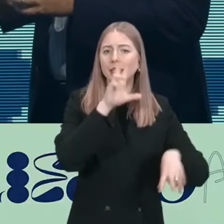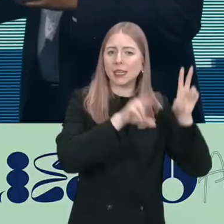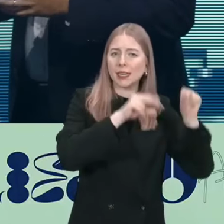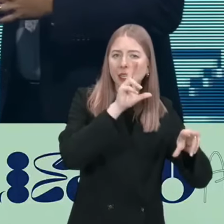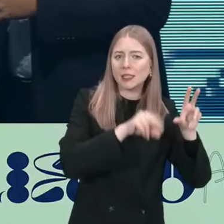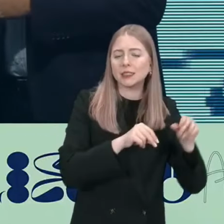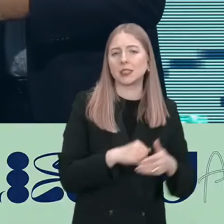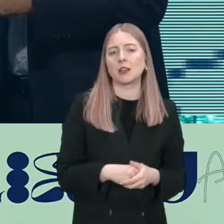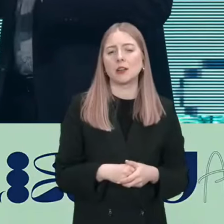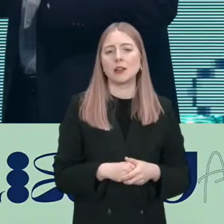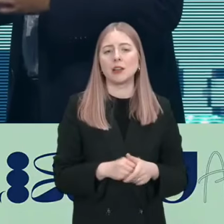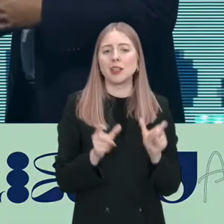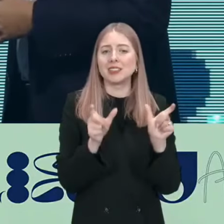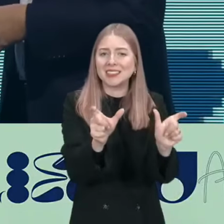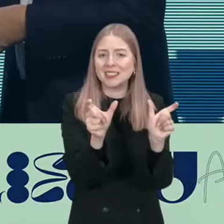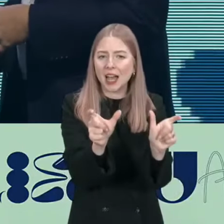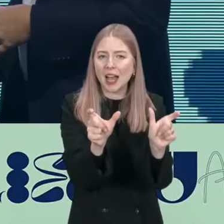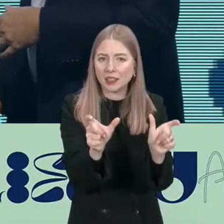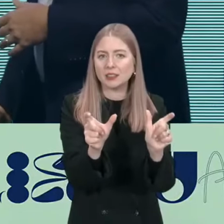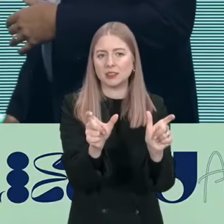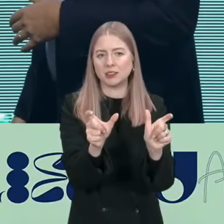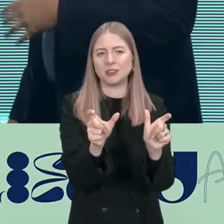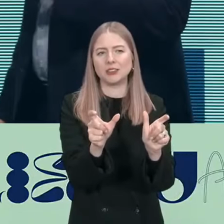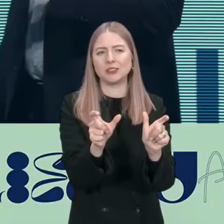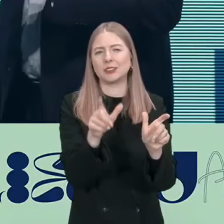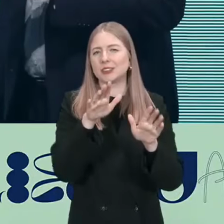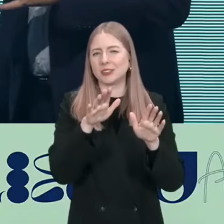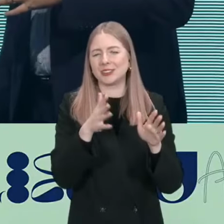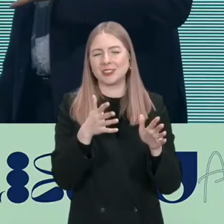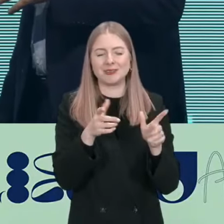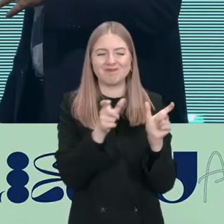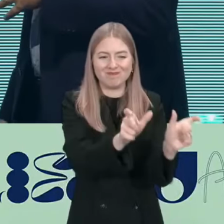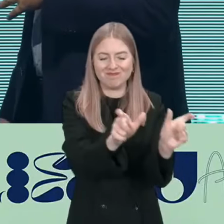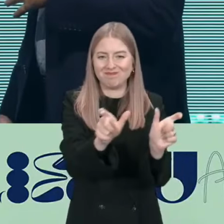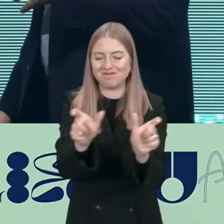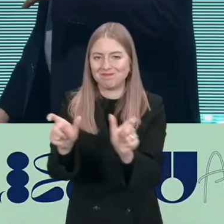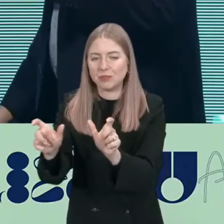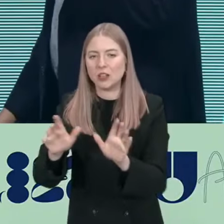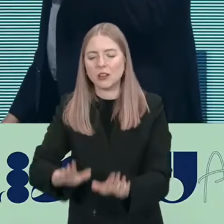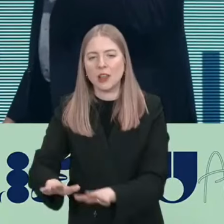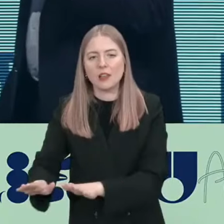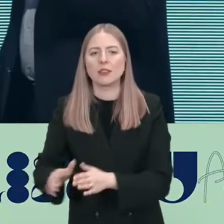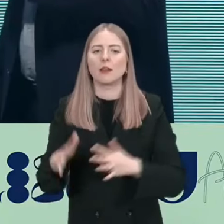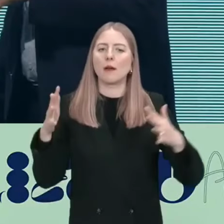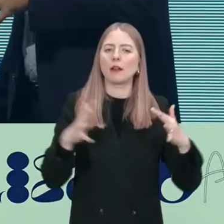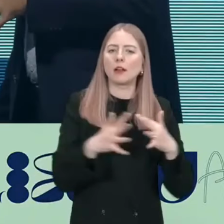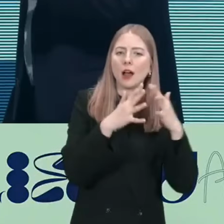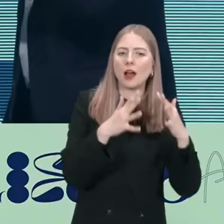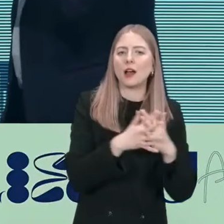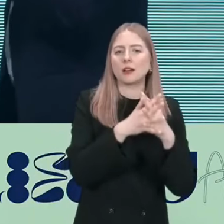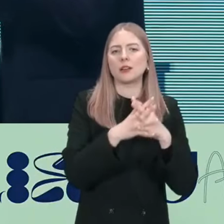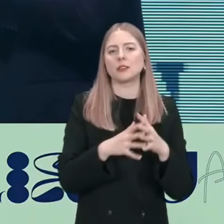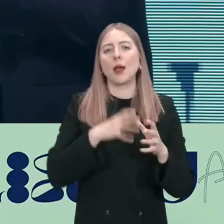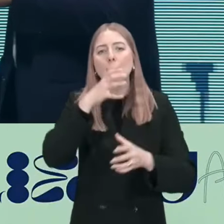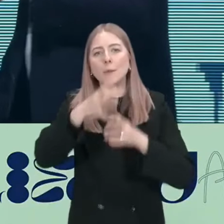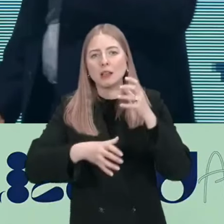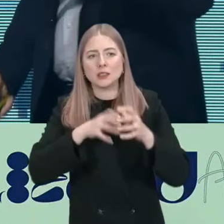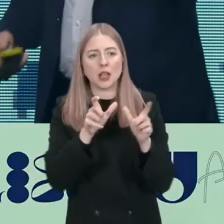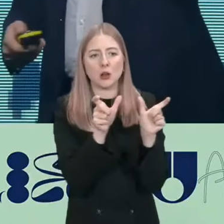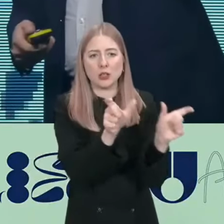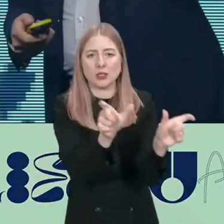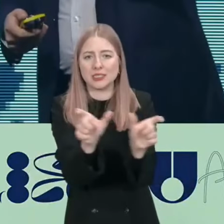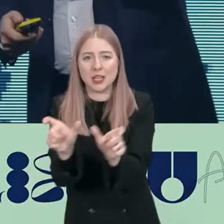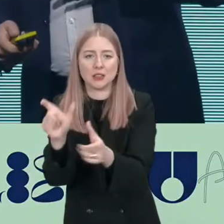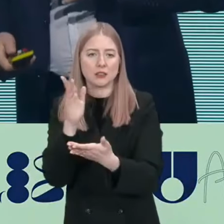agree, wars, and also global governance. But at the same time, what we also have is the impact of geopolitical risk is also on